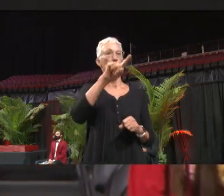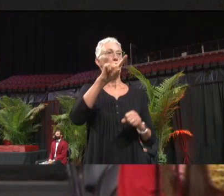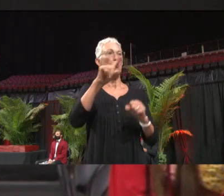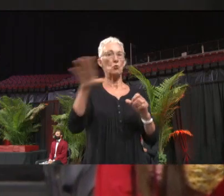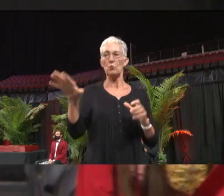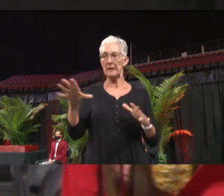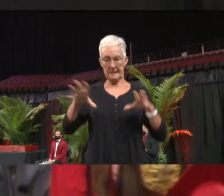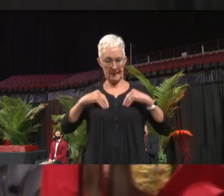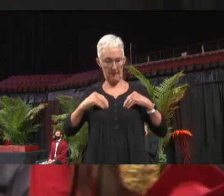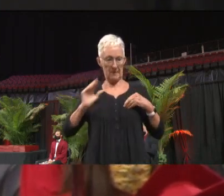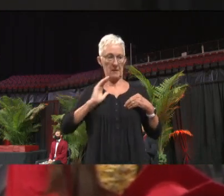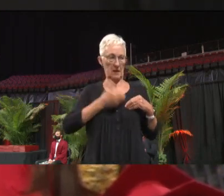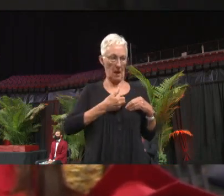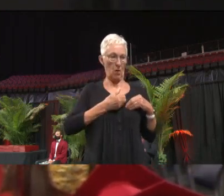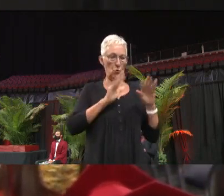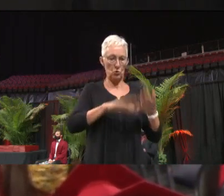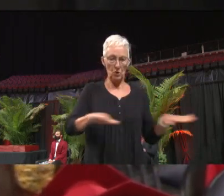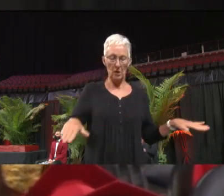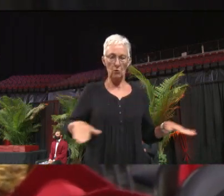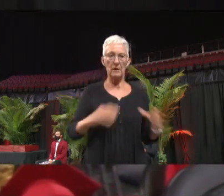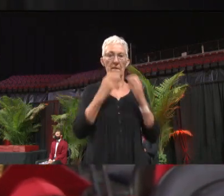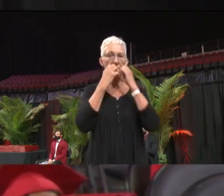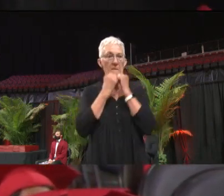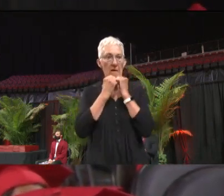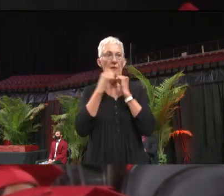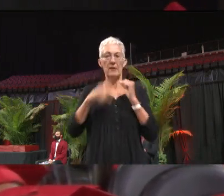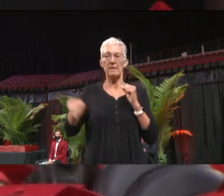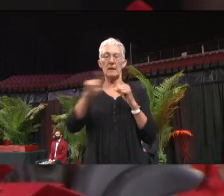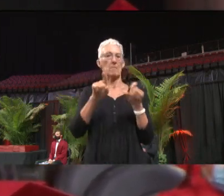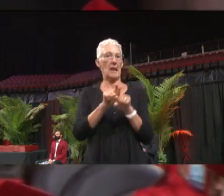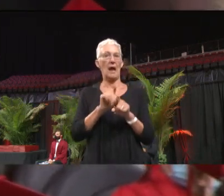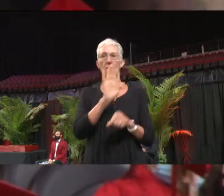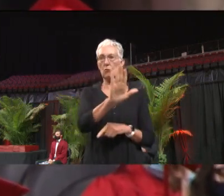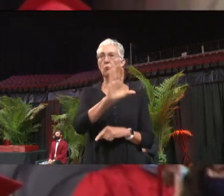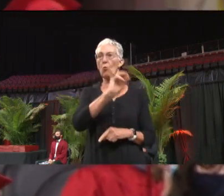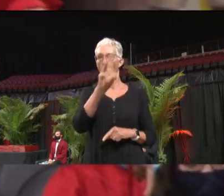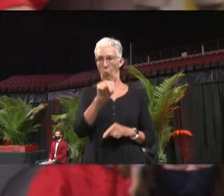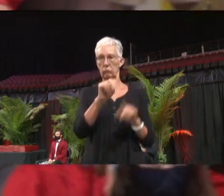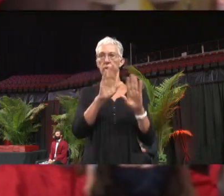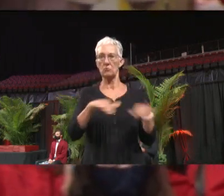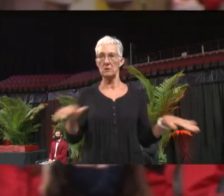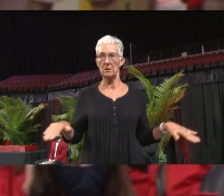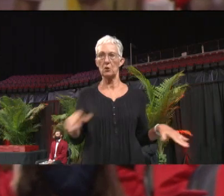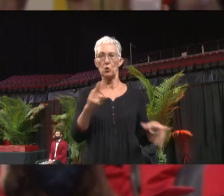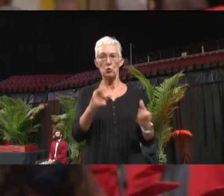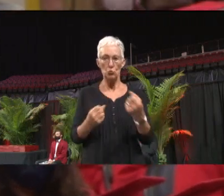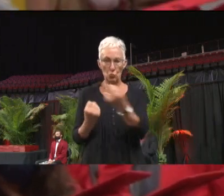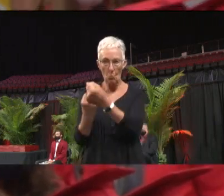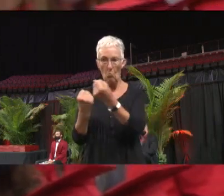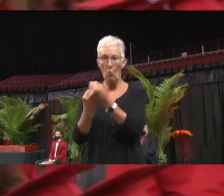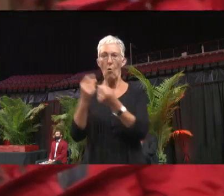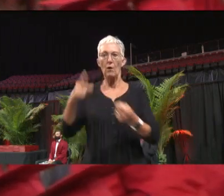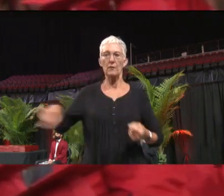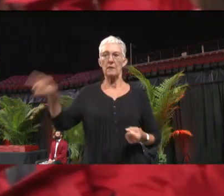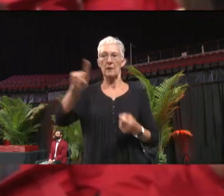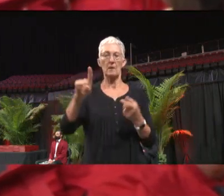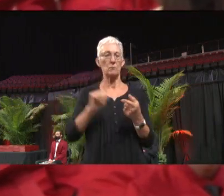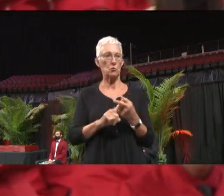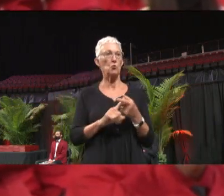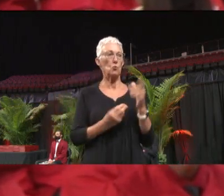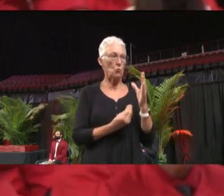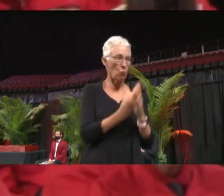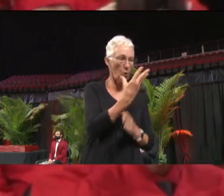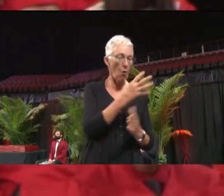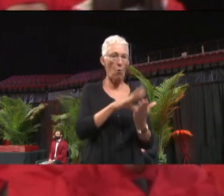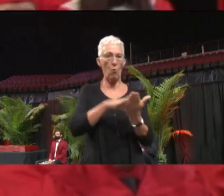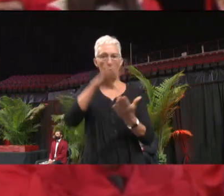hearts and cared for them as your own. You have helped them grow and learn and thrive. We are